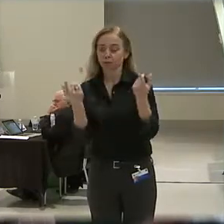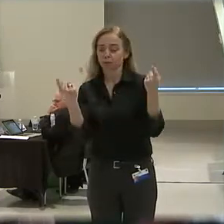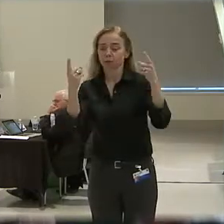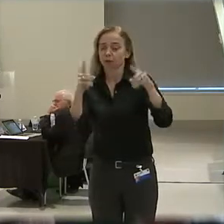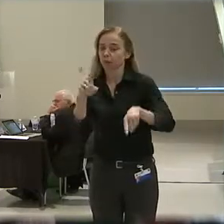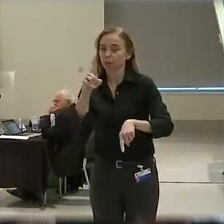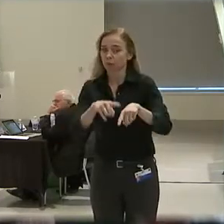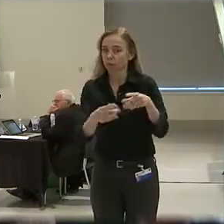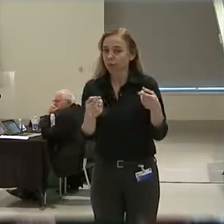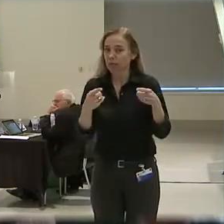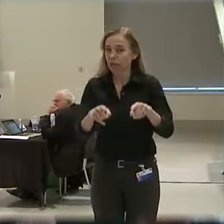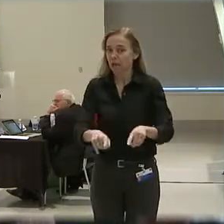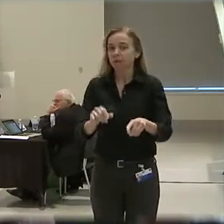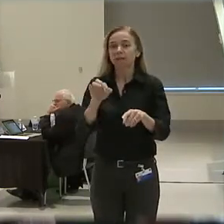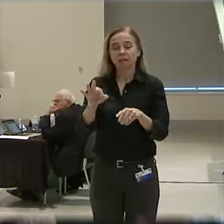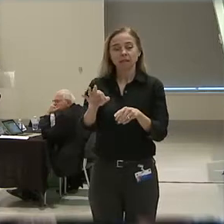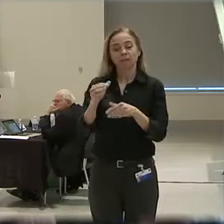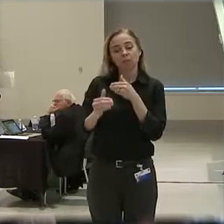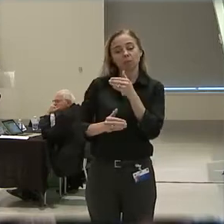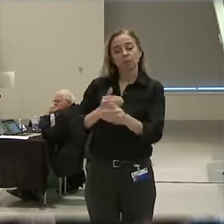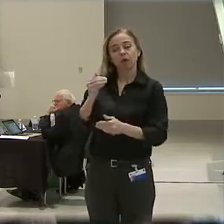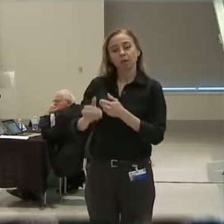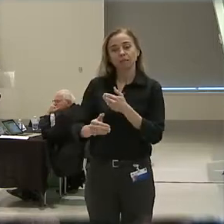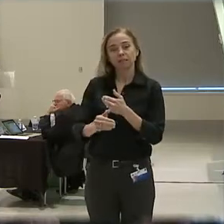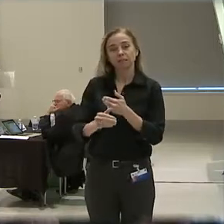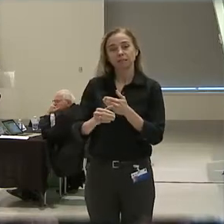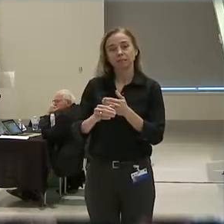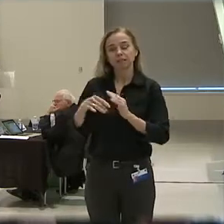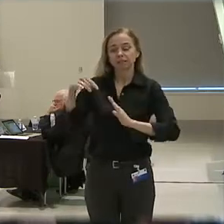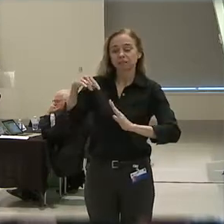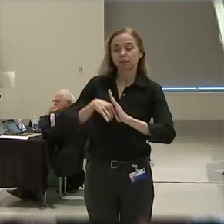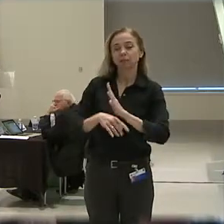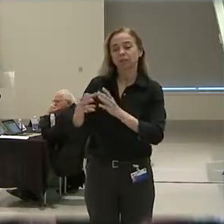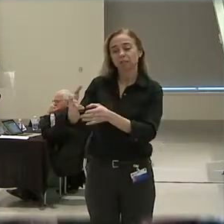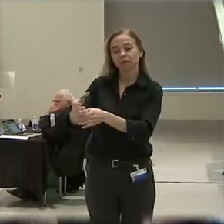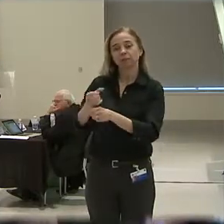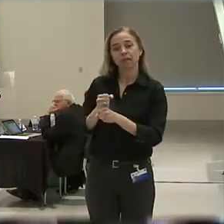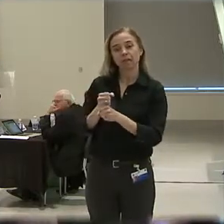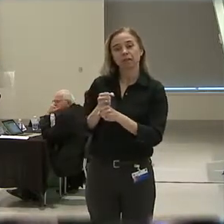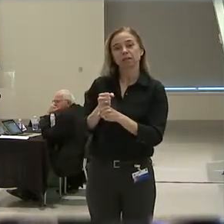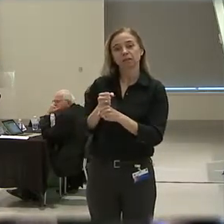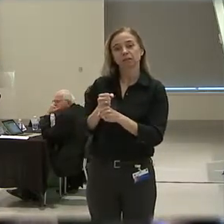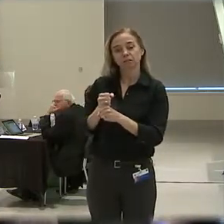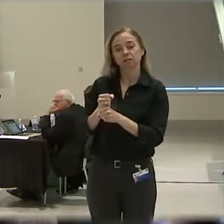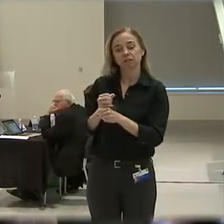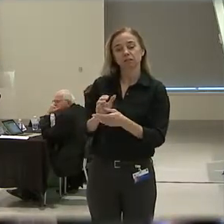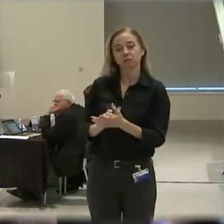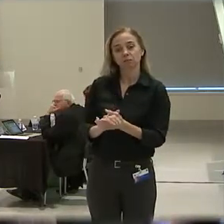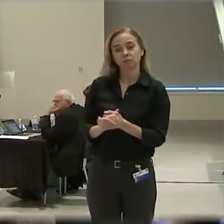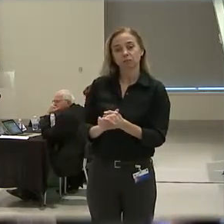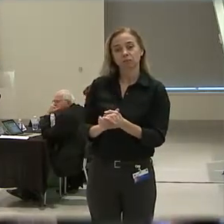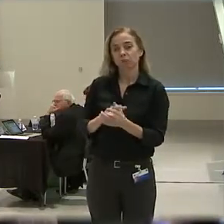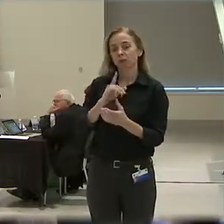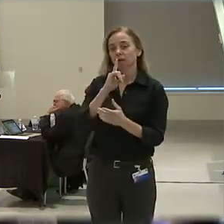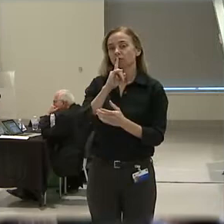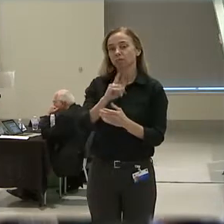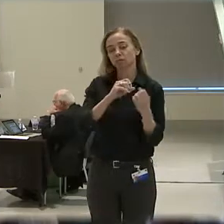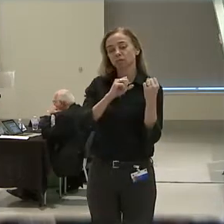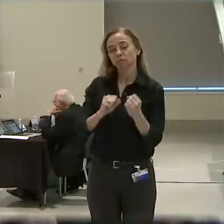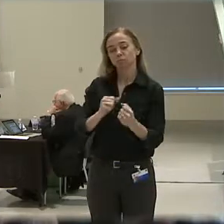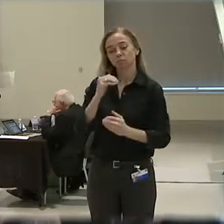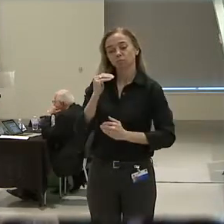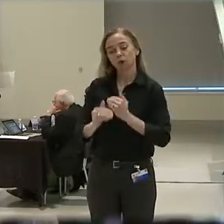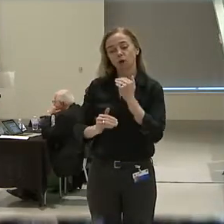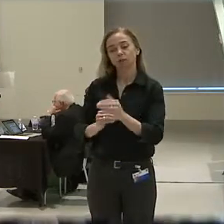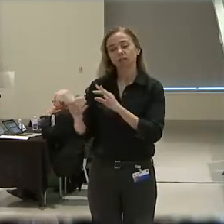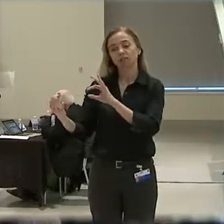were not for a reform process that explicitly obtained, through a very robust process, input